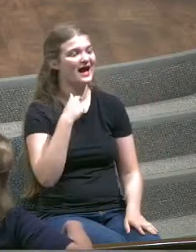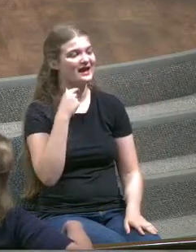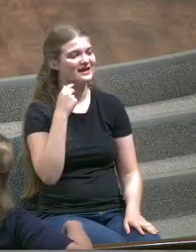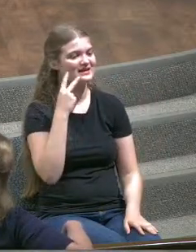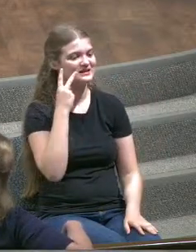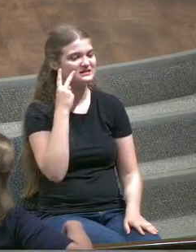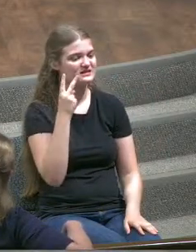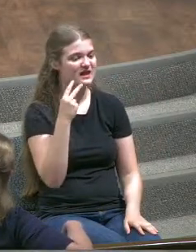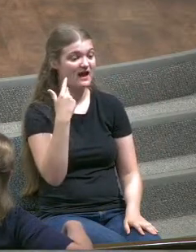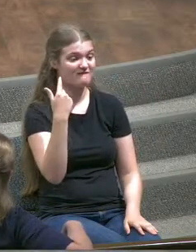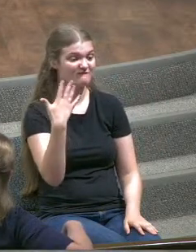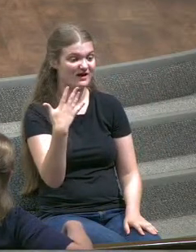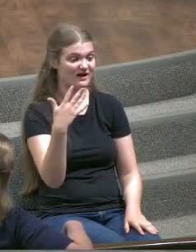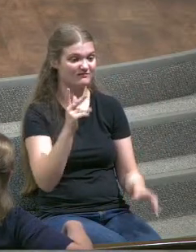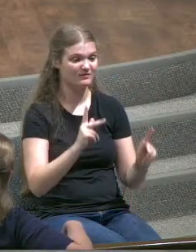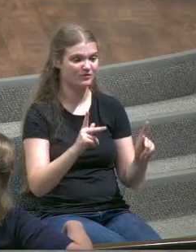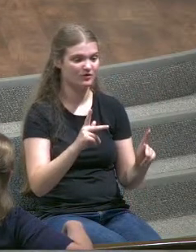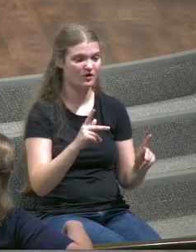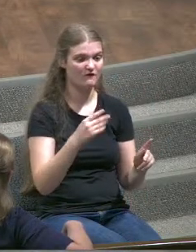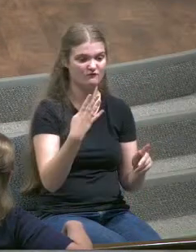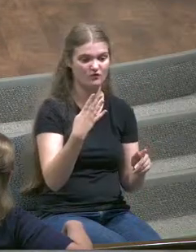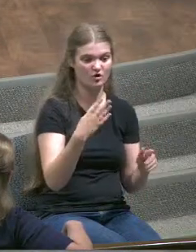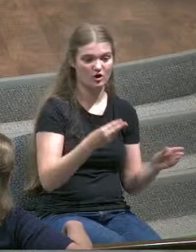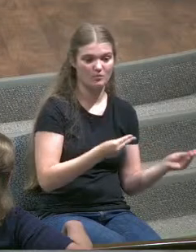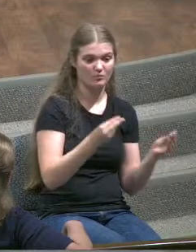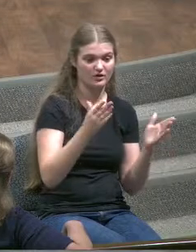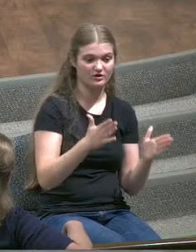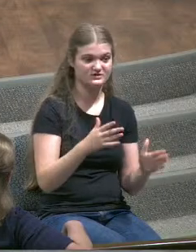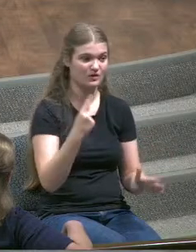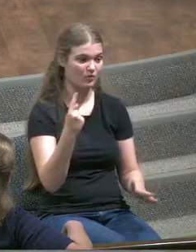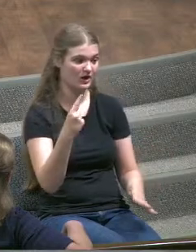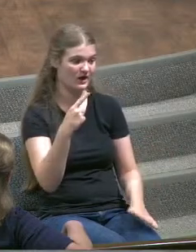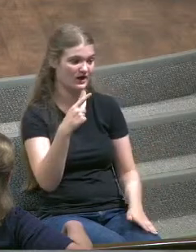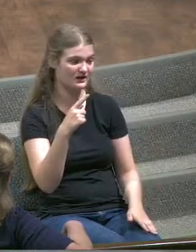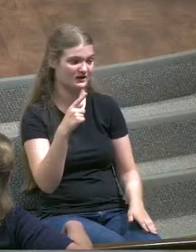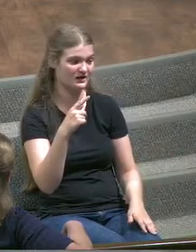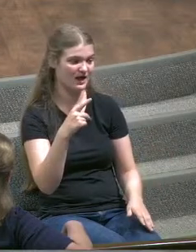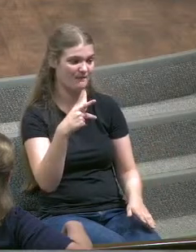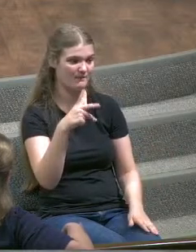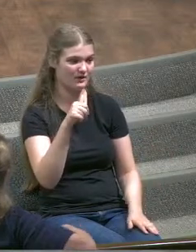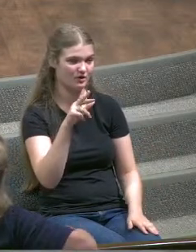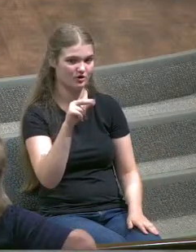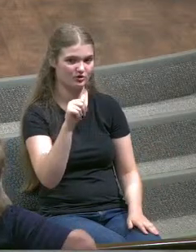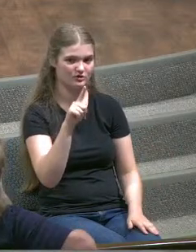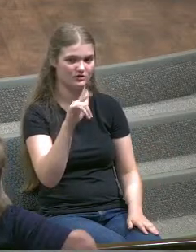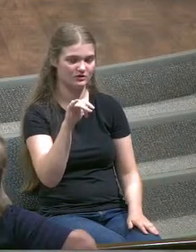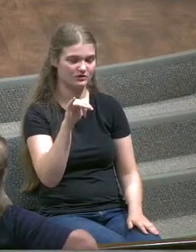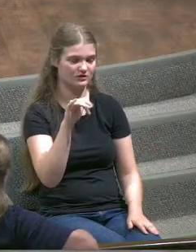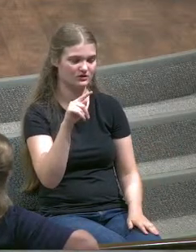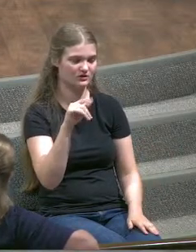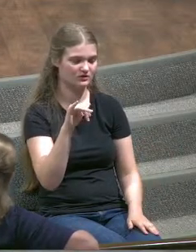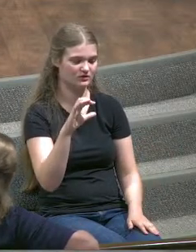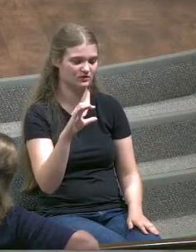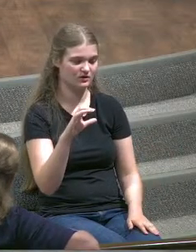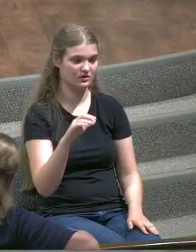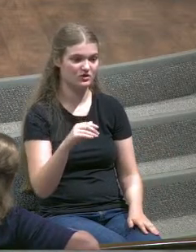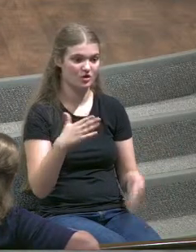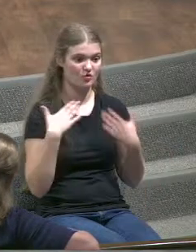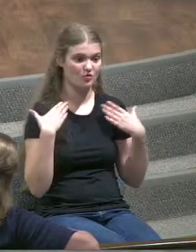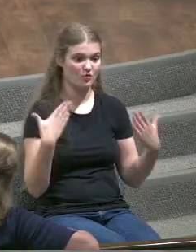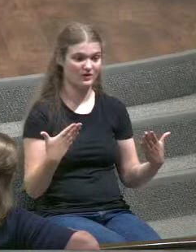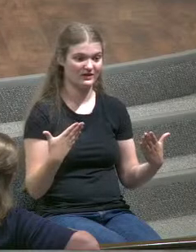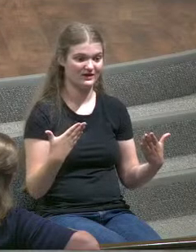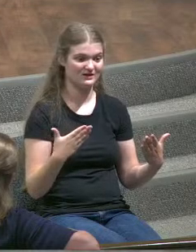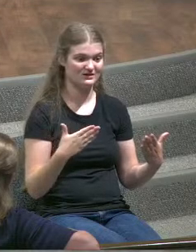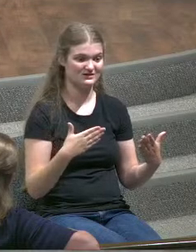paralytic, who were willing to go through a lot of obstacles to get to Jesus, right? Go